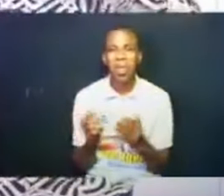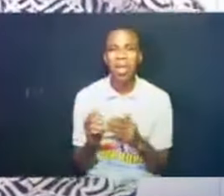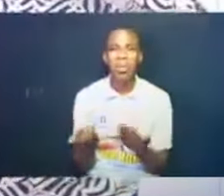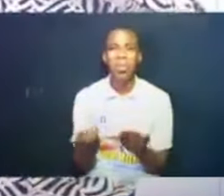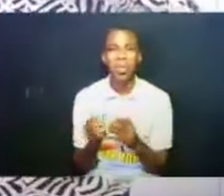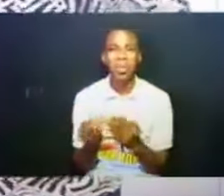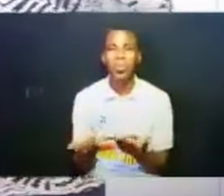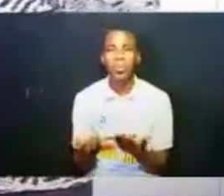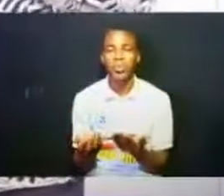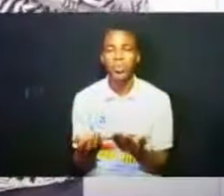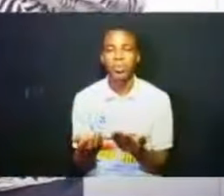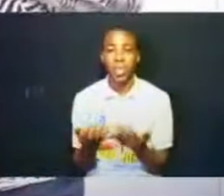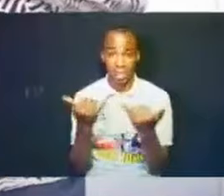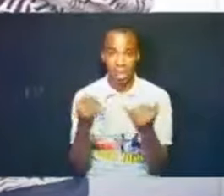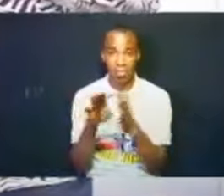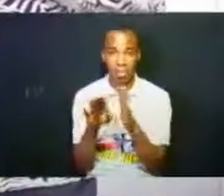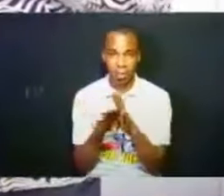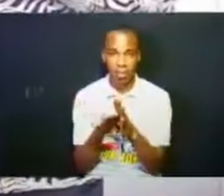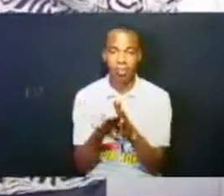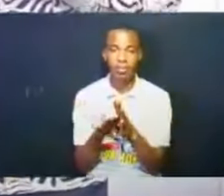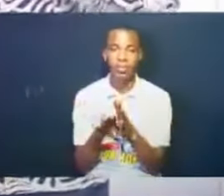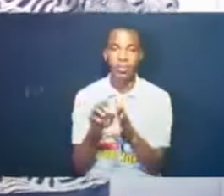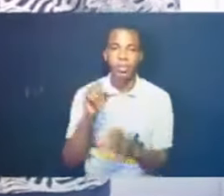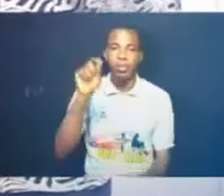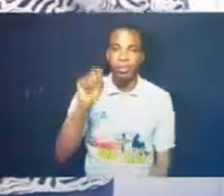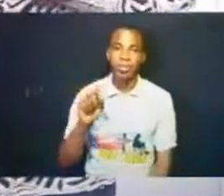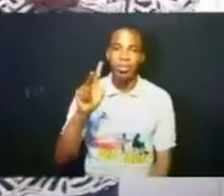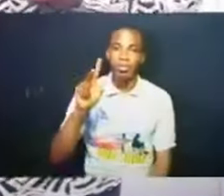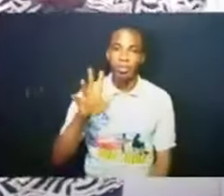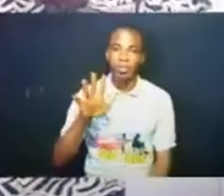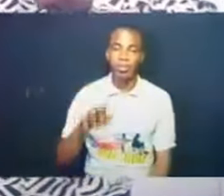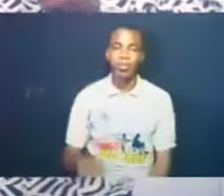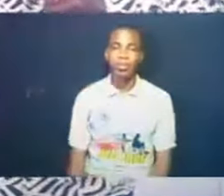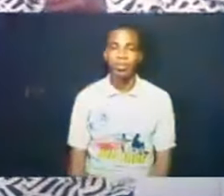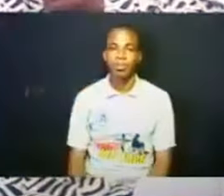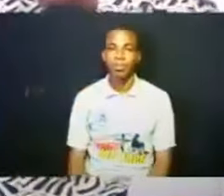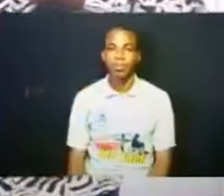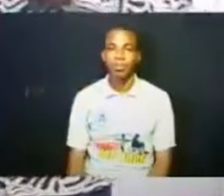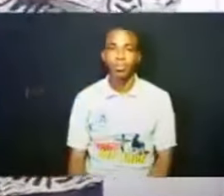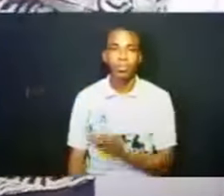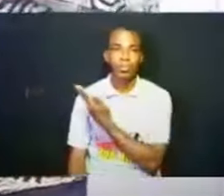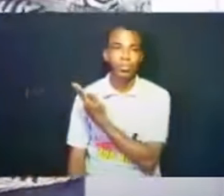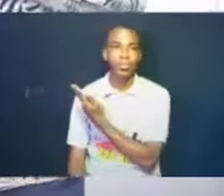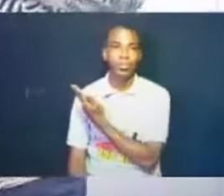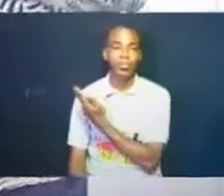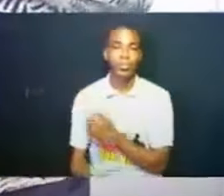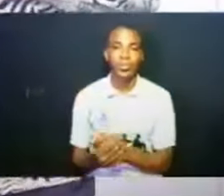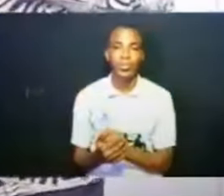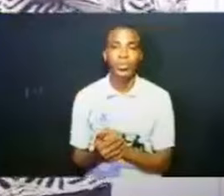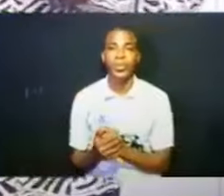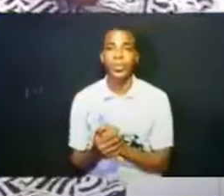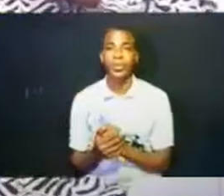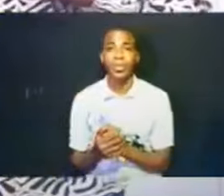that? Let's listen to the big one, 35. A good man